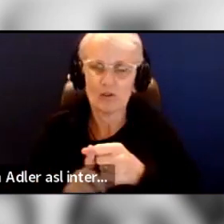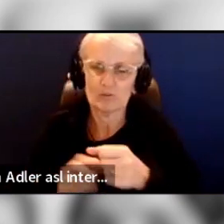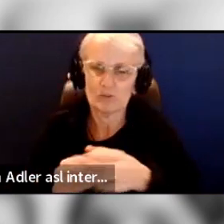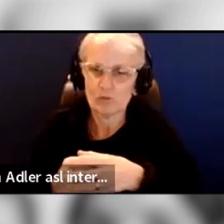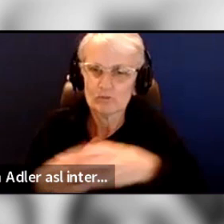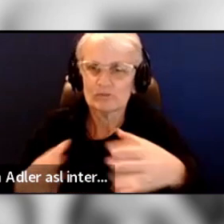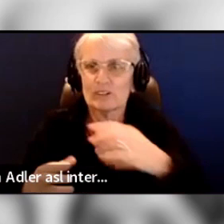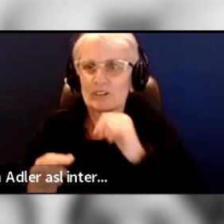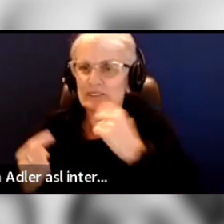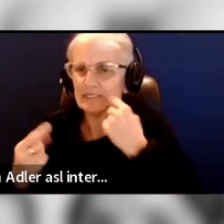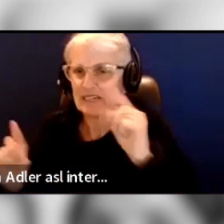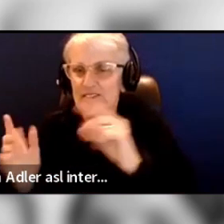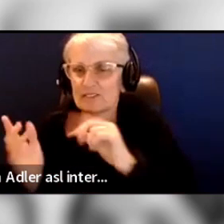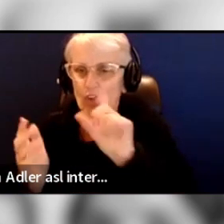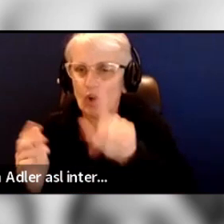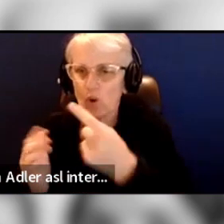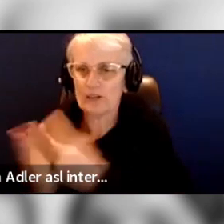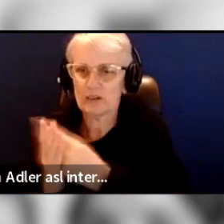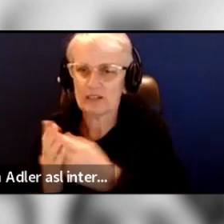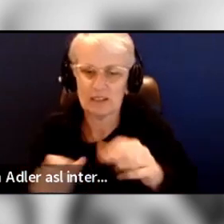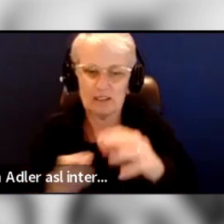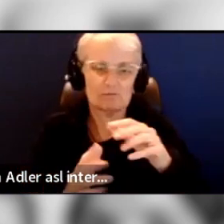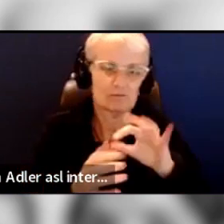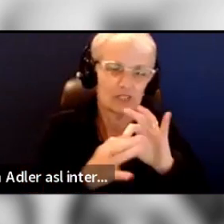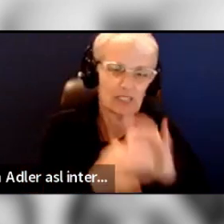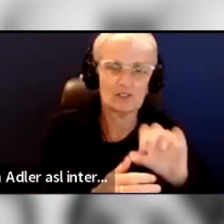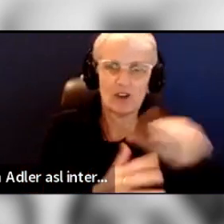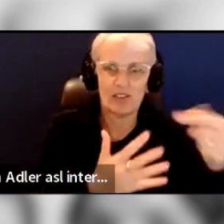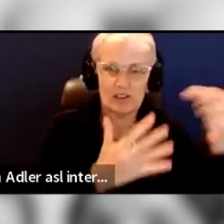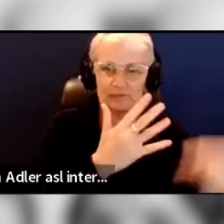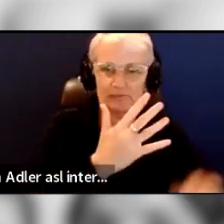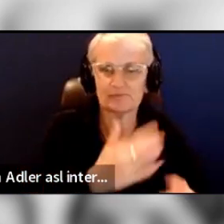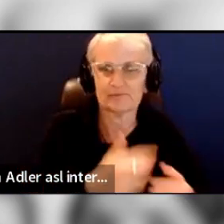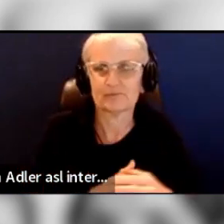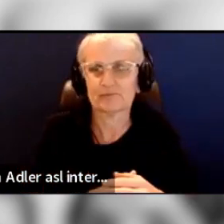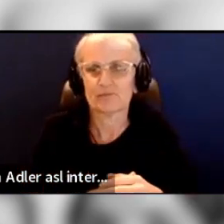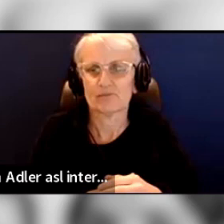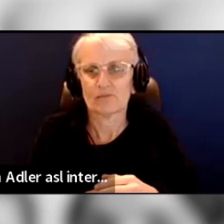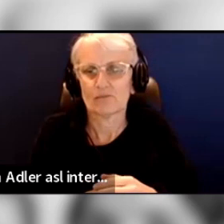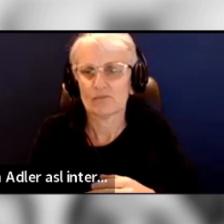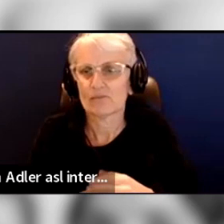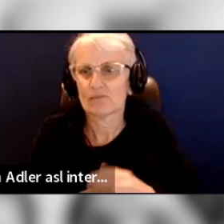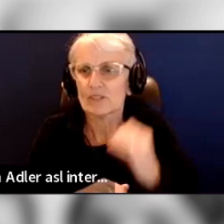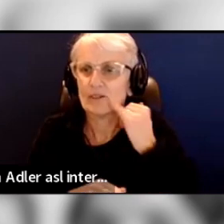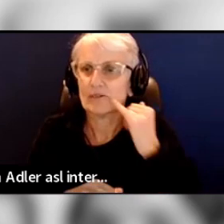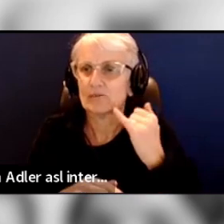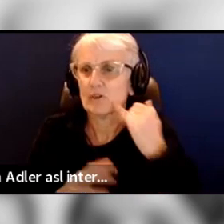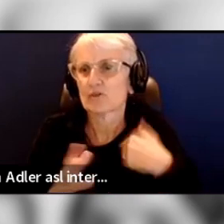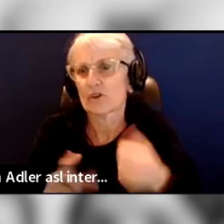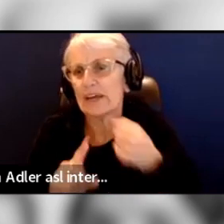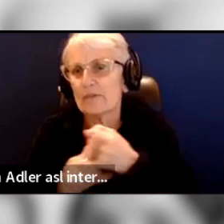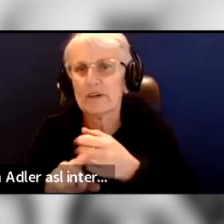because typically when you're targeting, say, to make an impact for disabled people